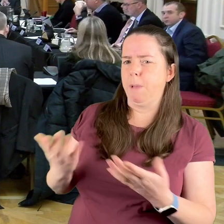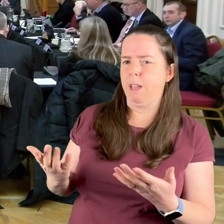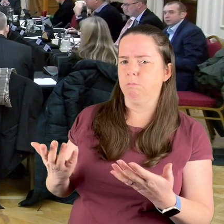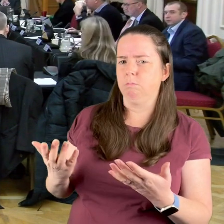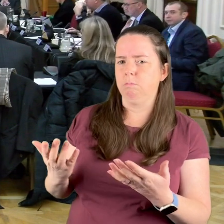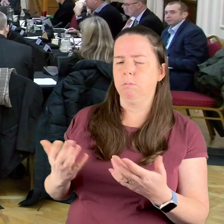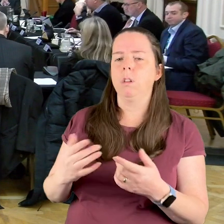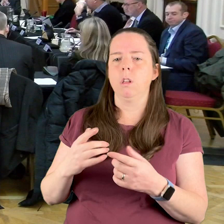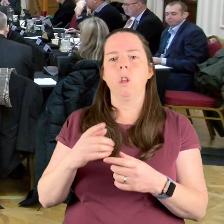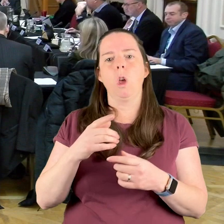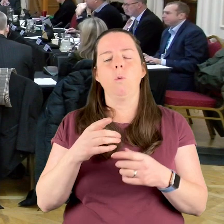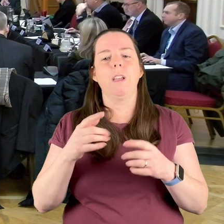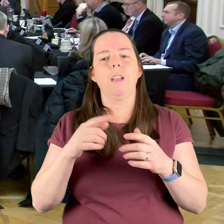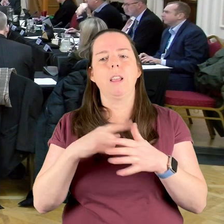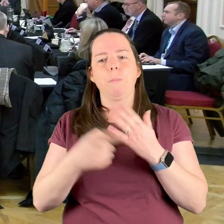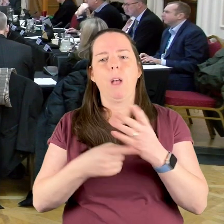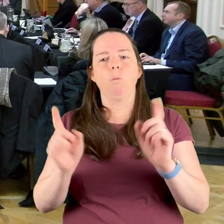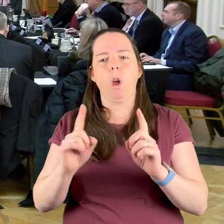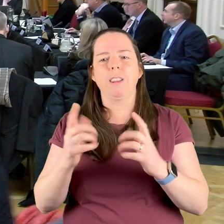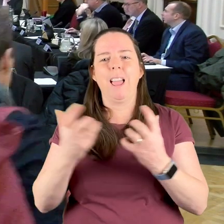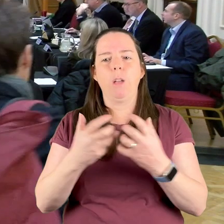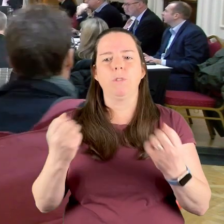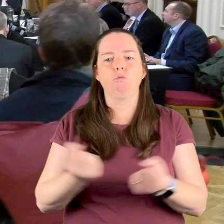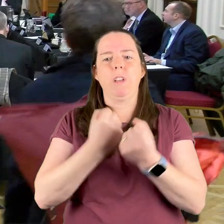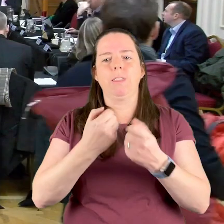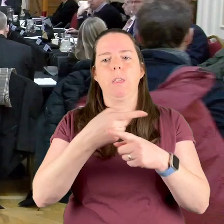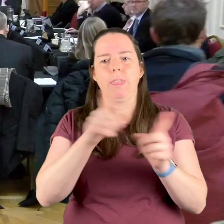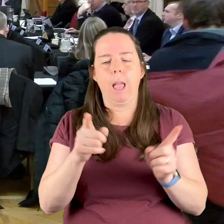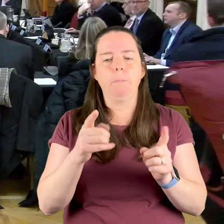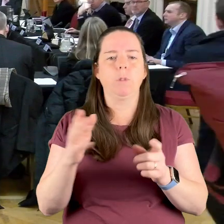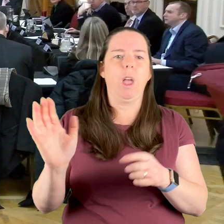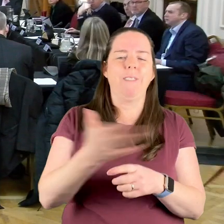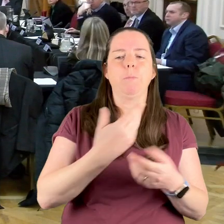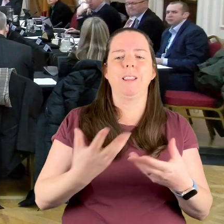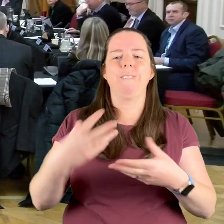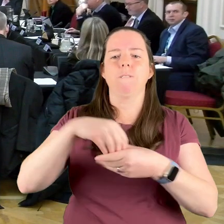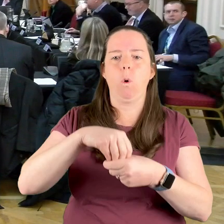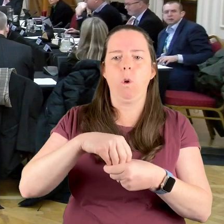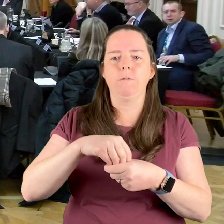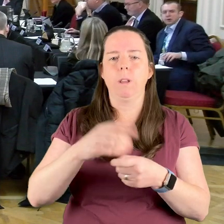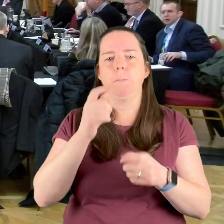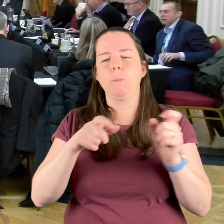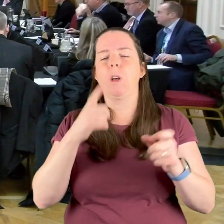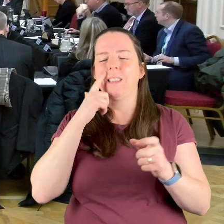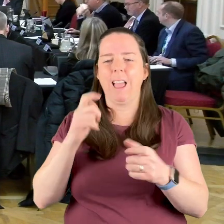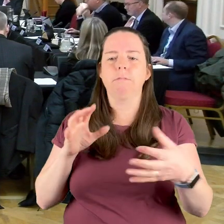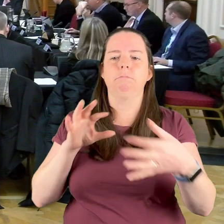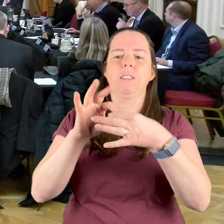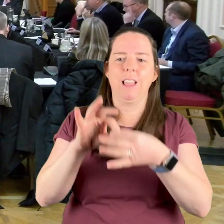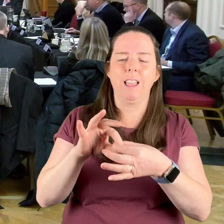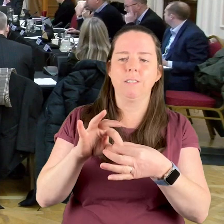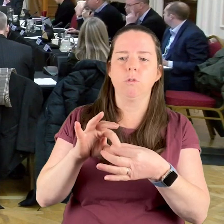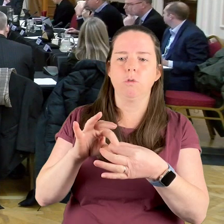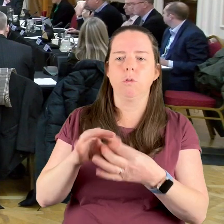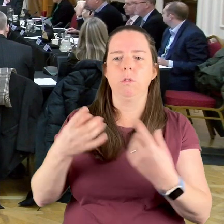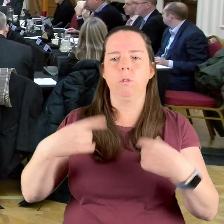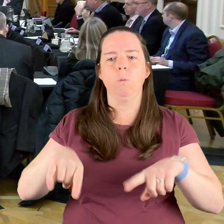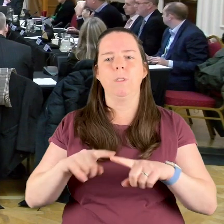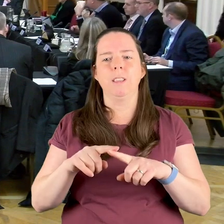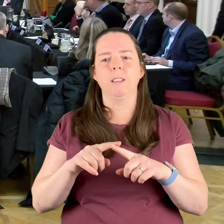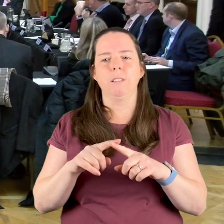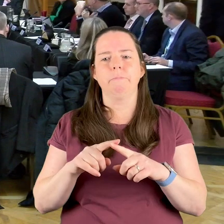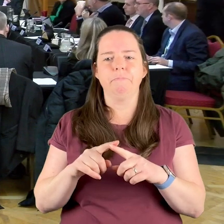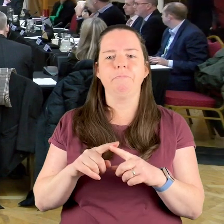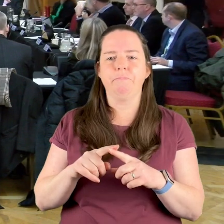talking about? Again, it's about how we strengthen them so that everybody is involved and people can actually engage. So I would just say there is so